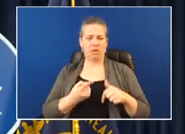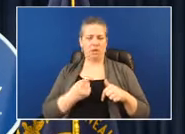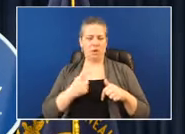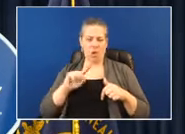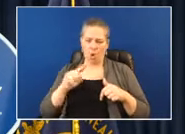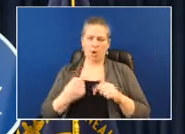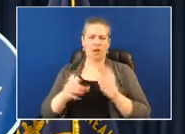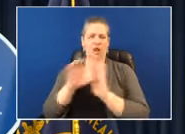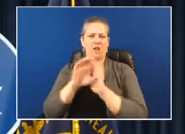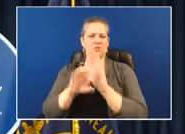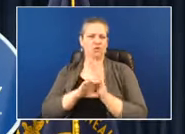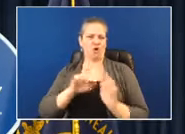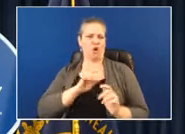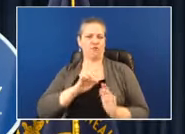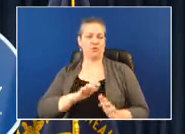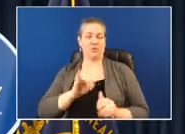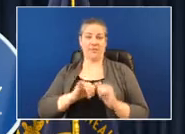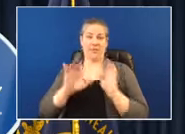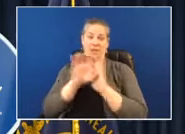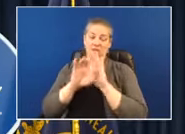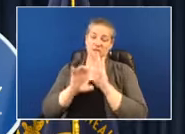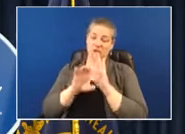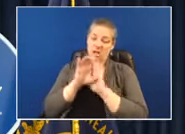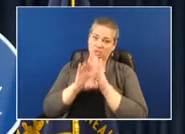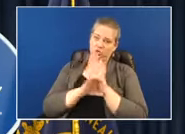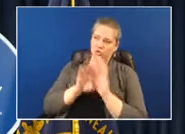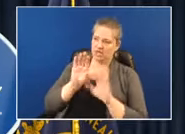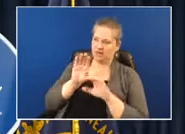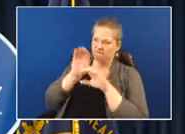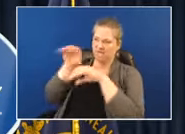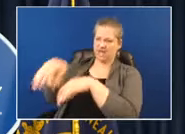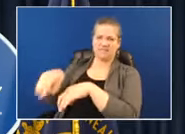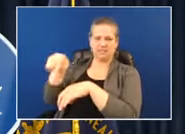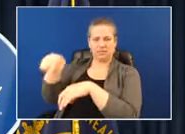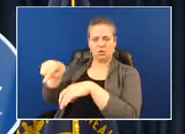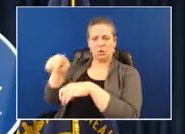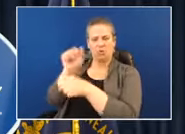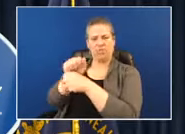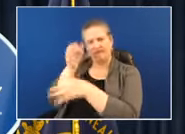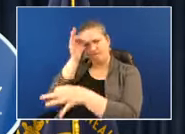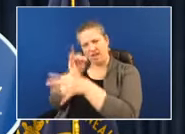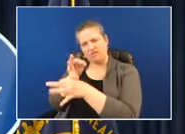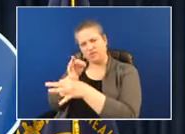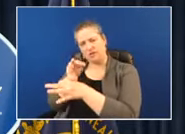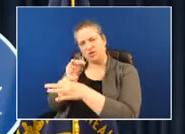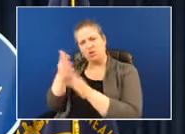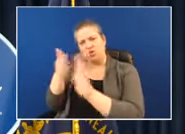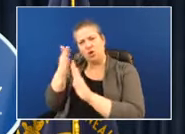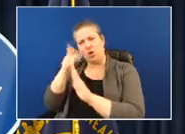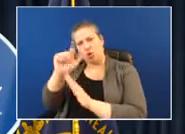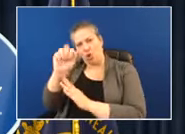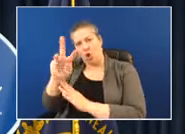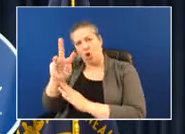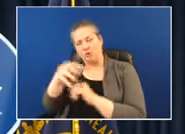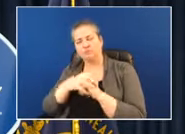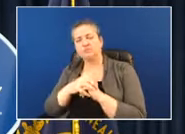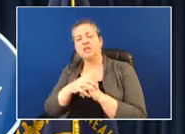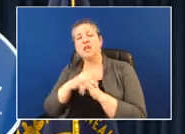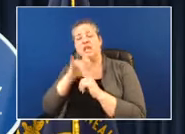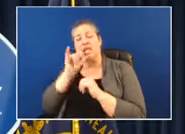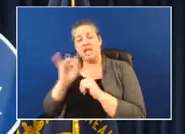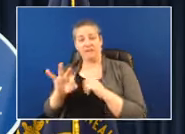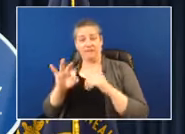vests with faithfully executing the law. And so if you take away parts of the executive branch from the